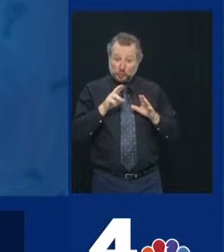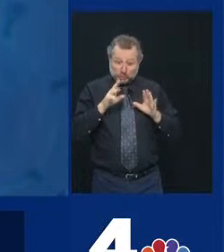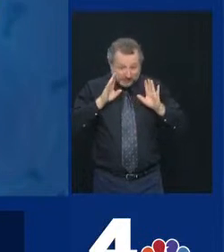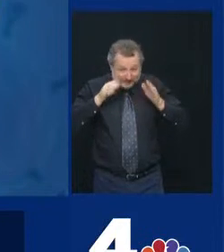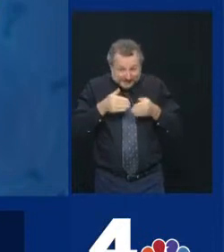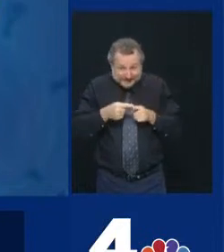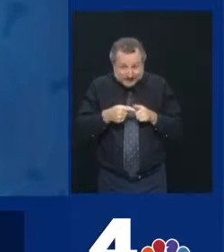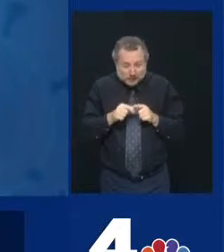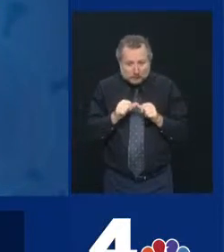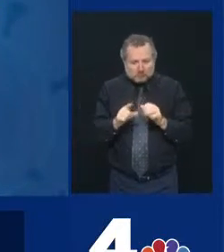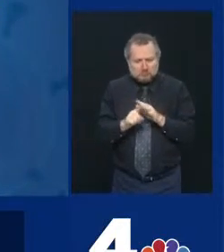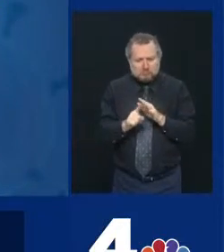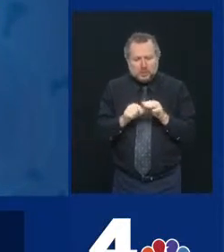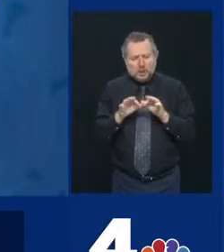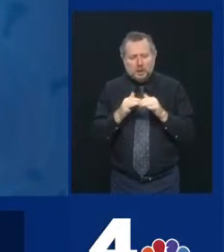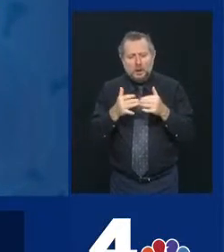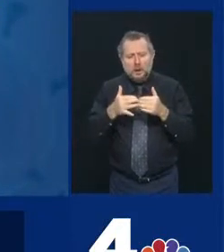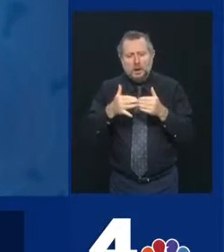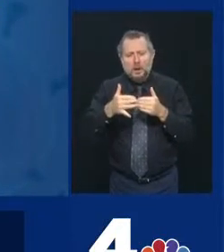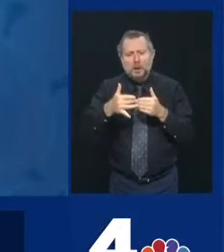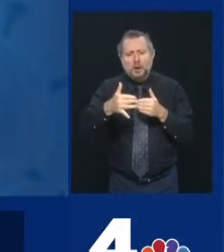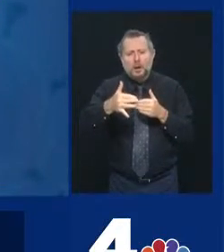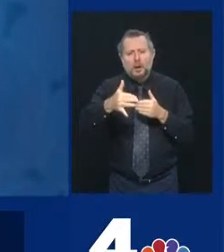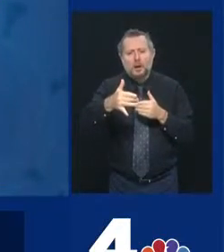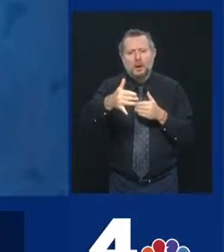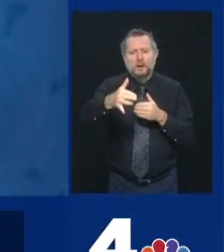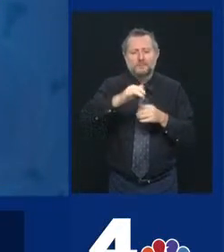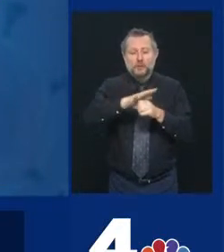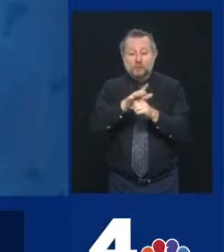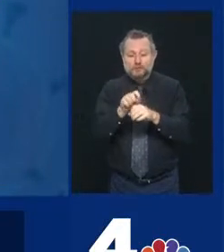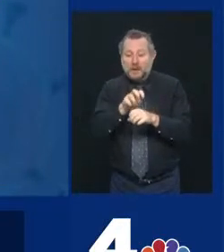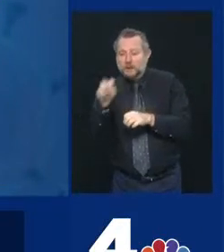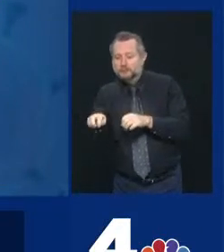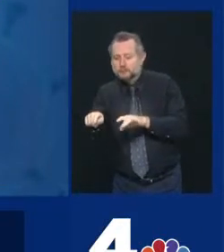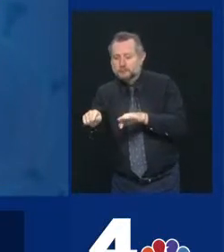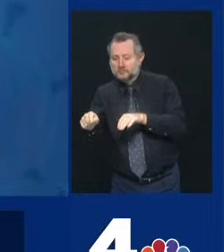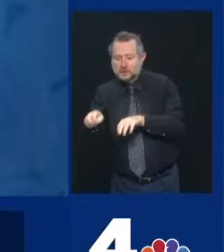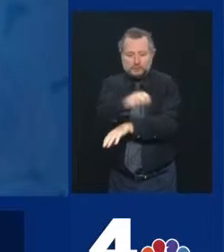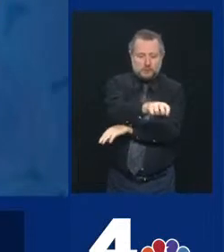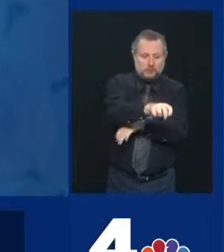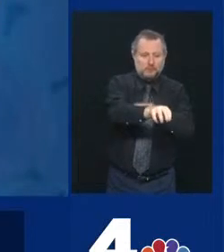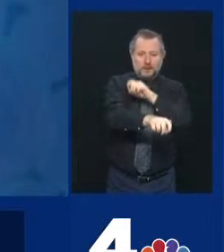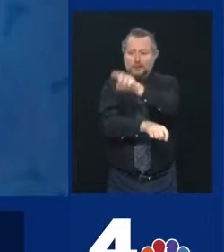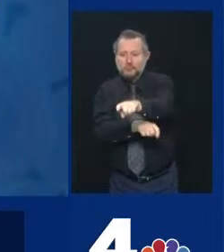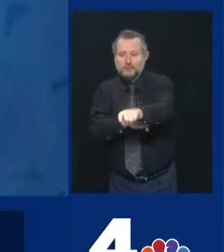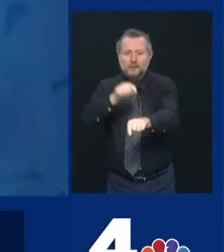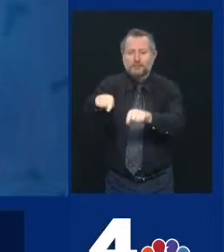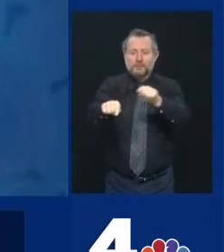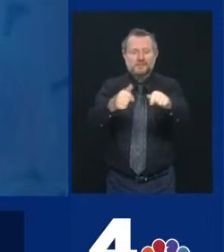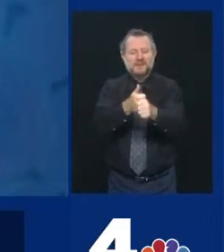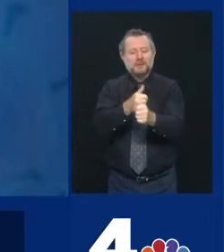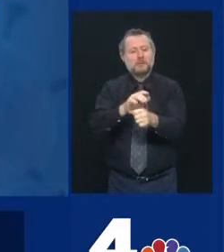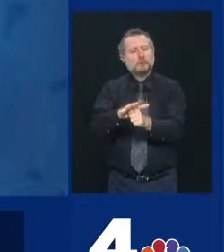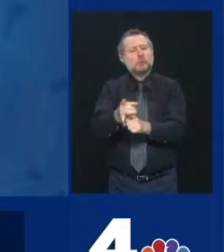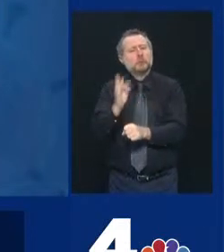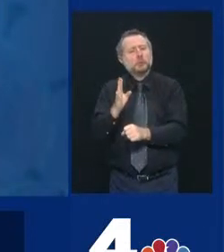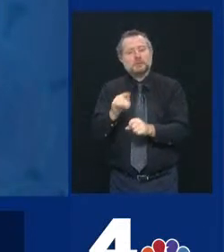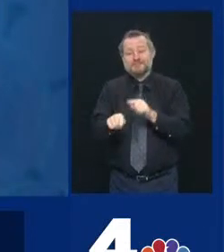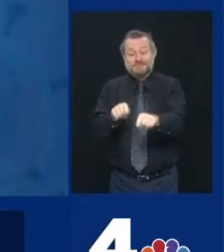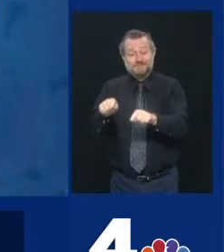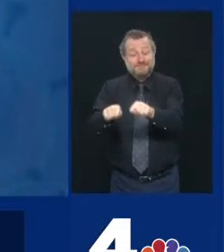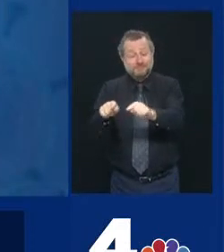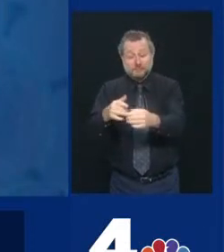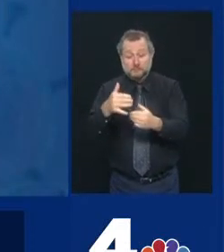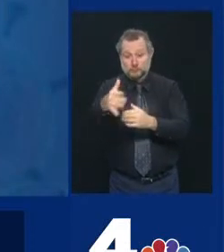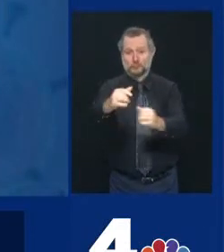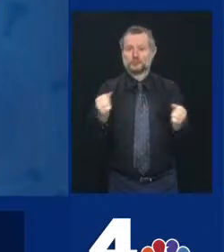the fall, and they'll change. You'll have little pop-ups of a viral spread.